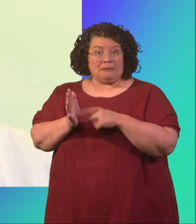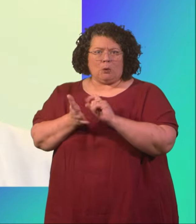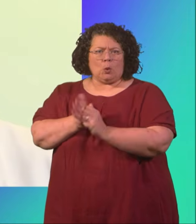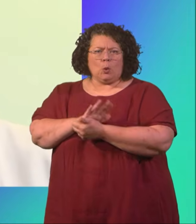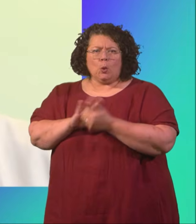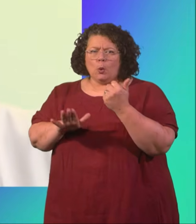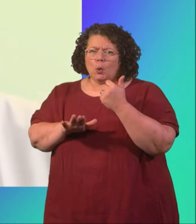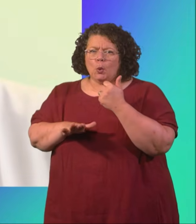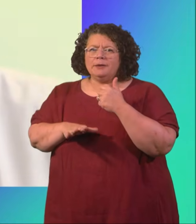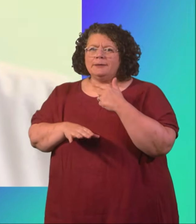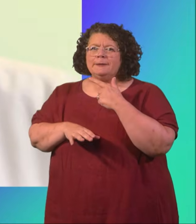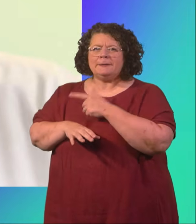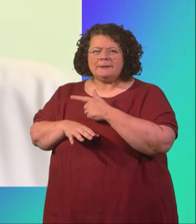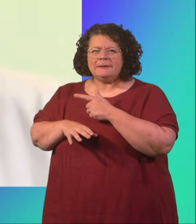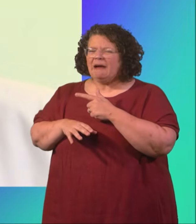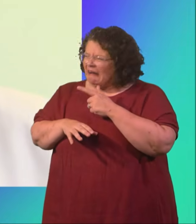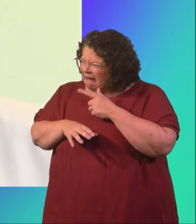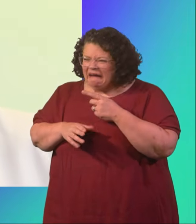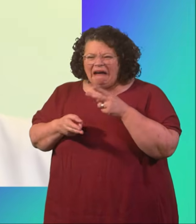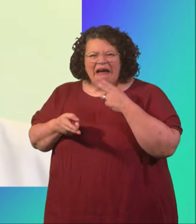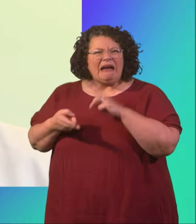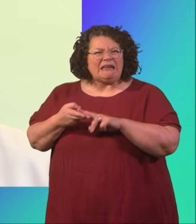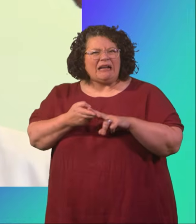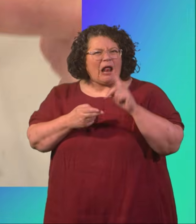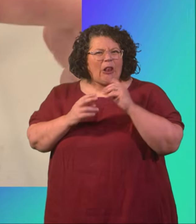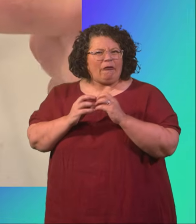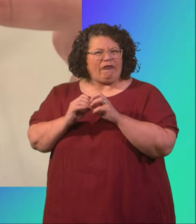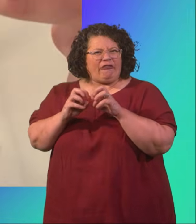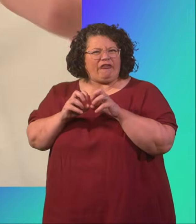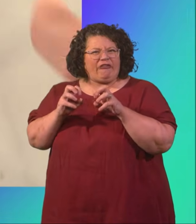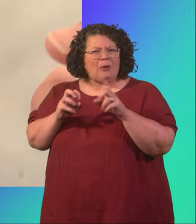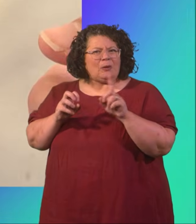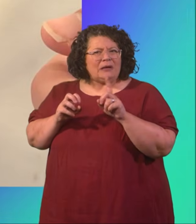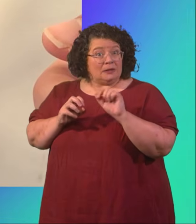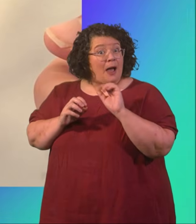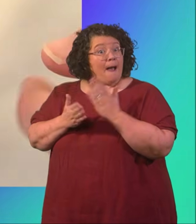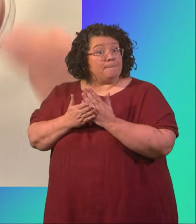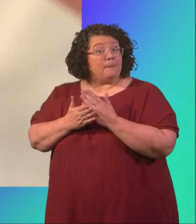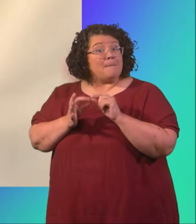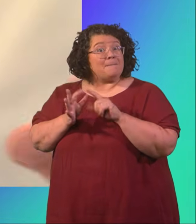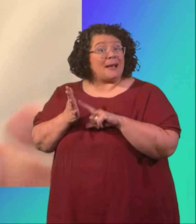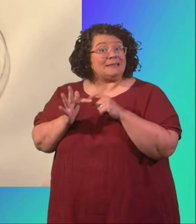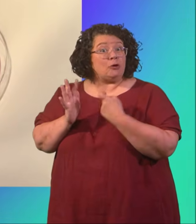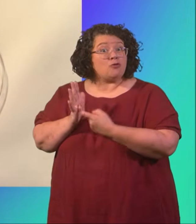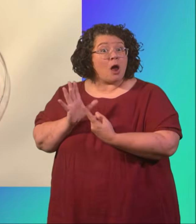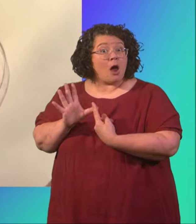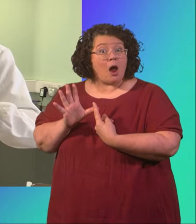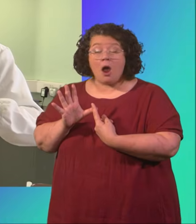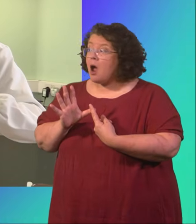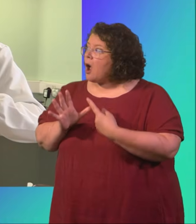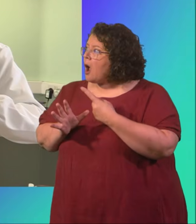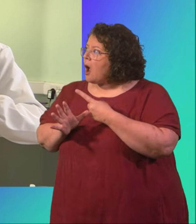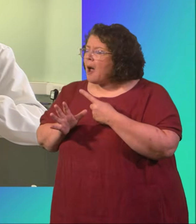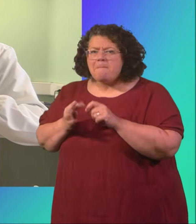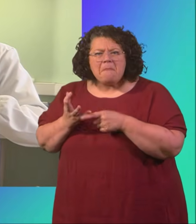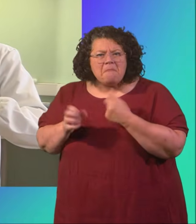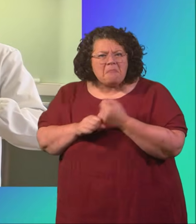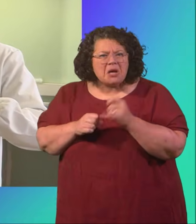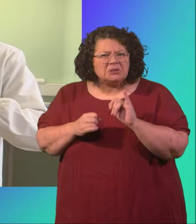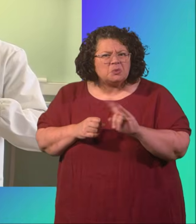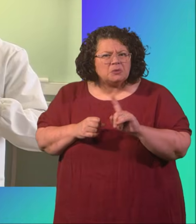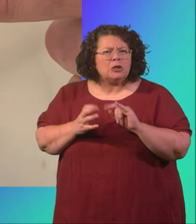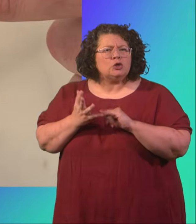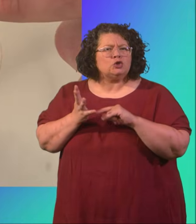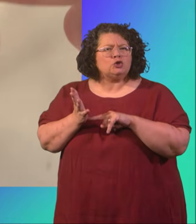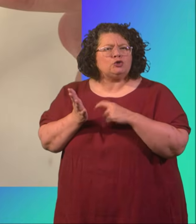you. So what kind of bugs have we got here? We have a lot of streptococci, which is kind of the slightly greeny colour around the lips. But up here where